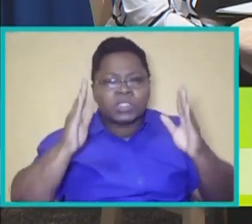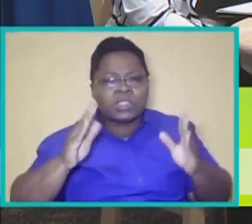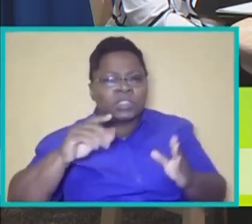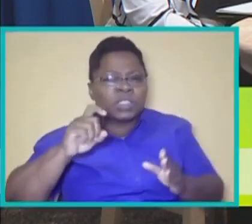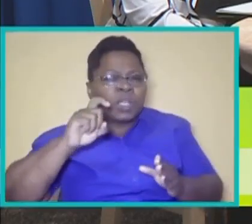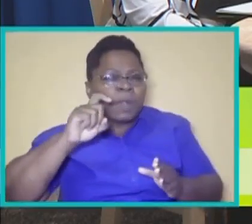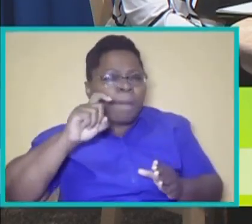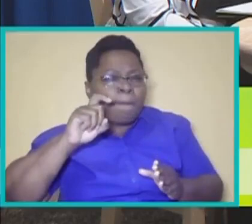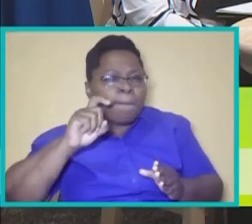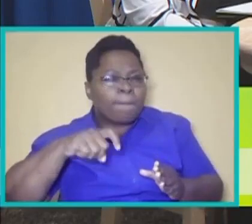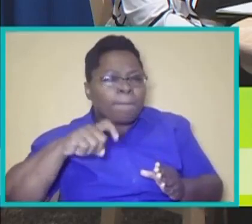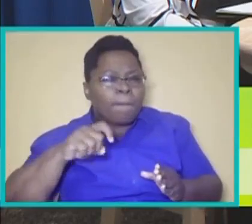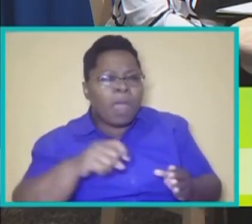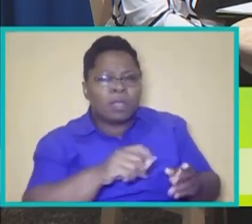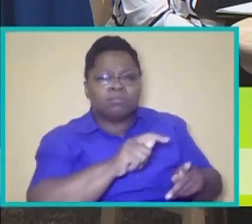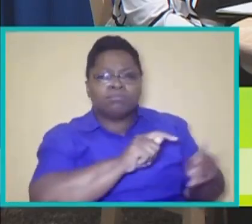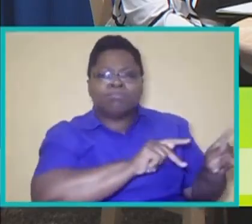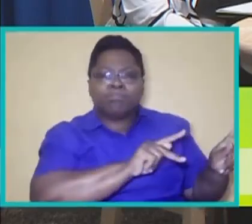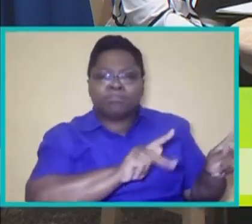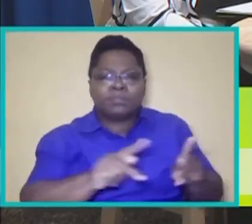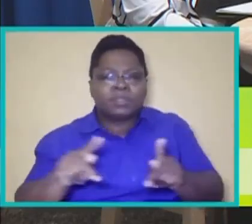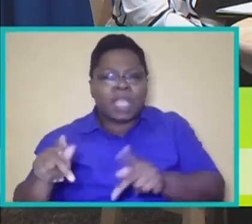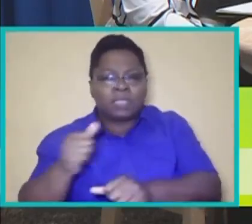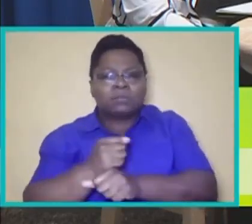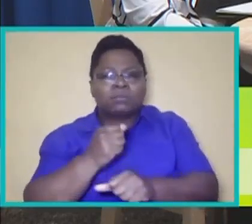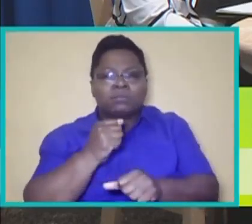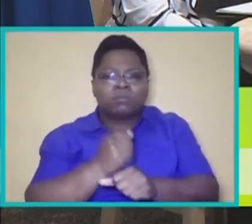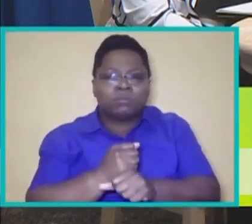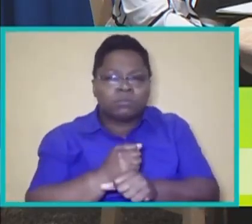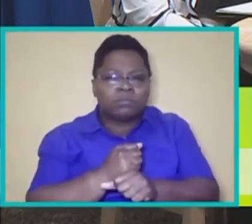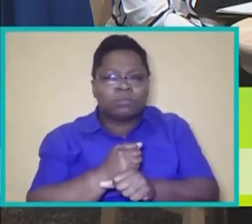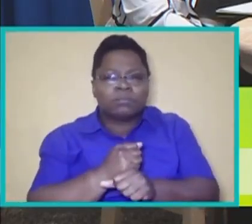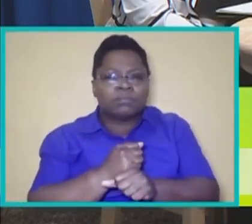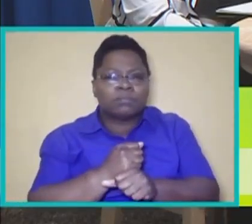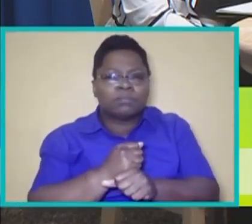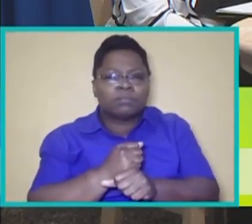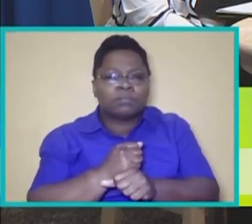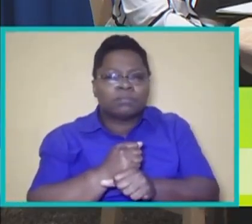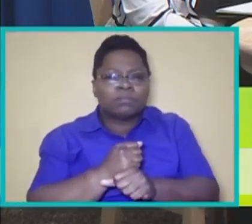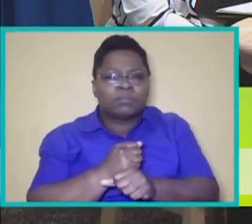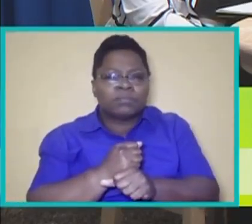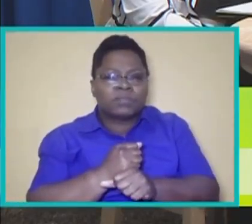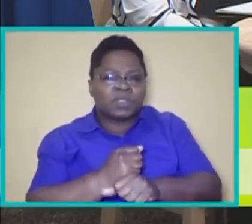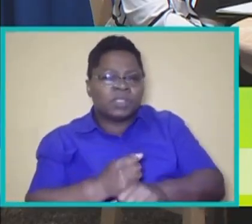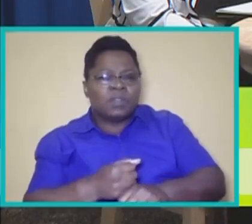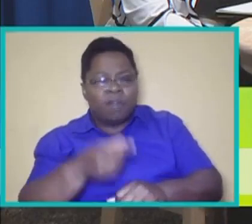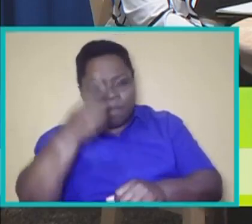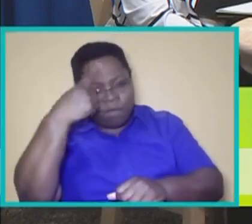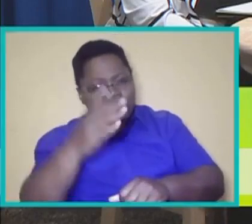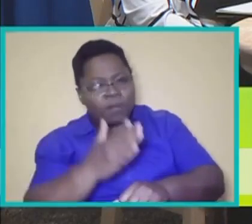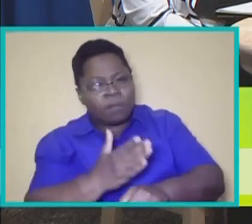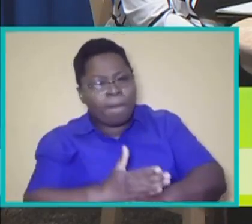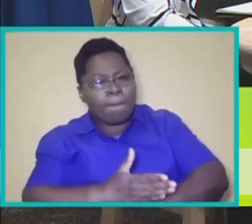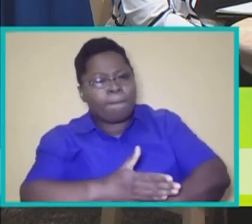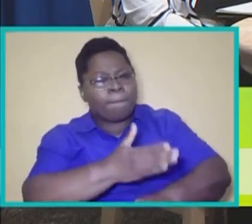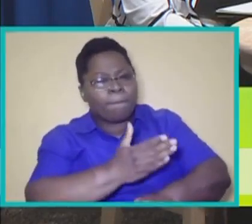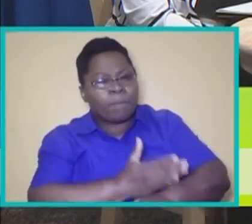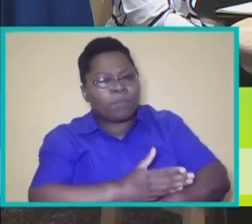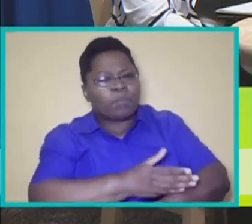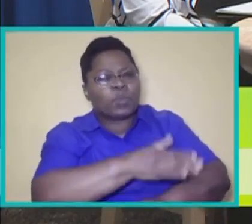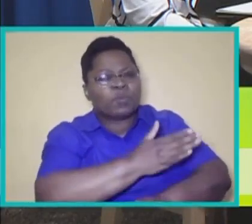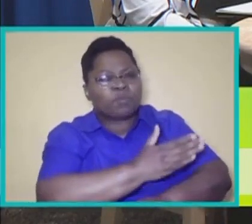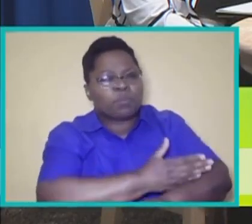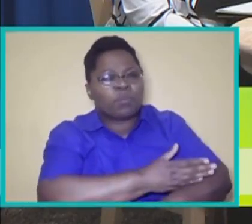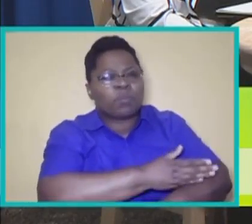ladder, no one to be disadvantaged, where you see where people are deprived of higher education. Now, the